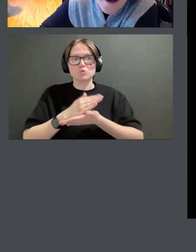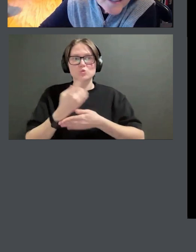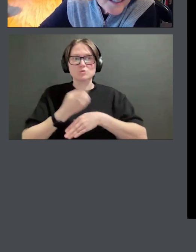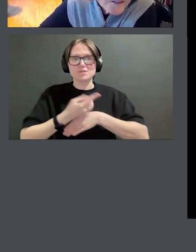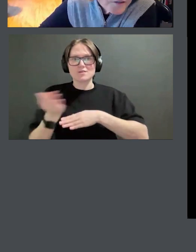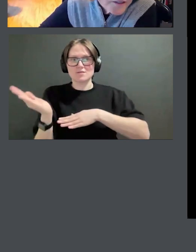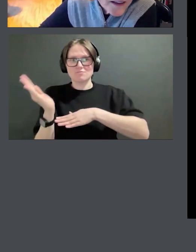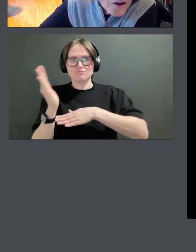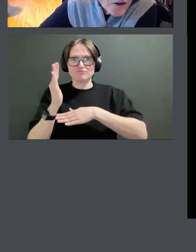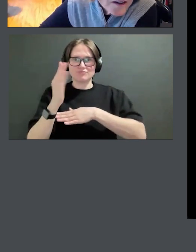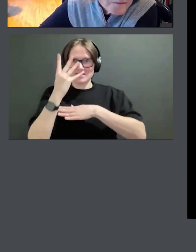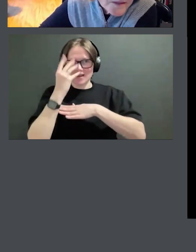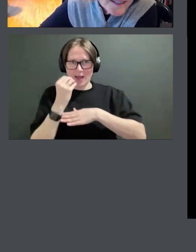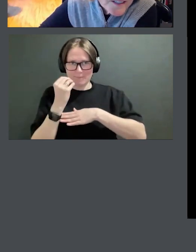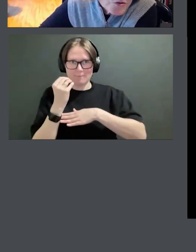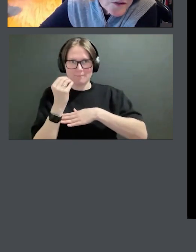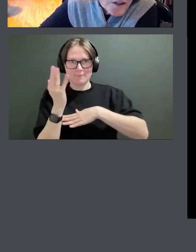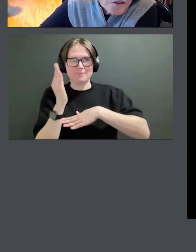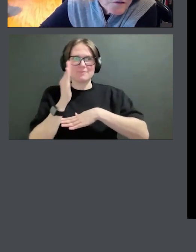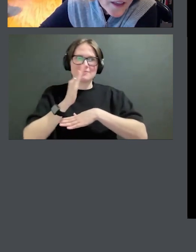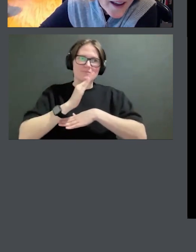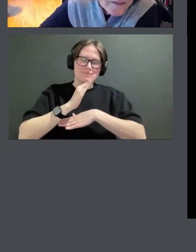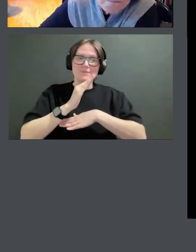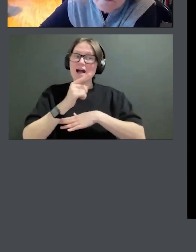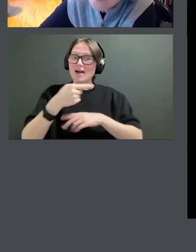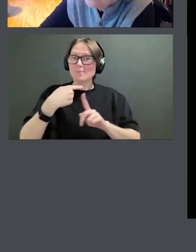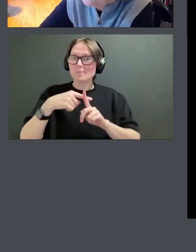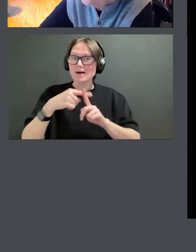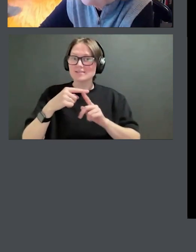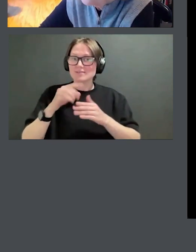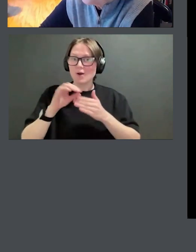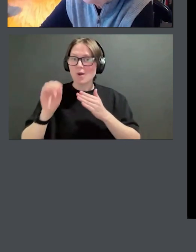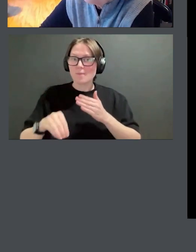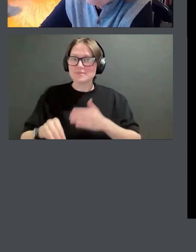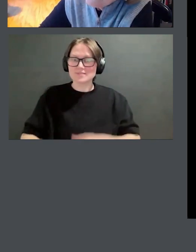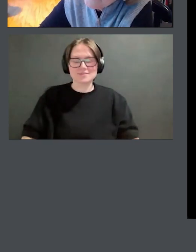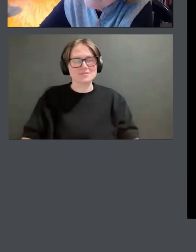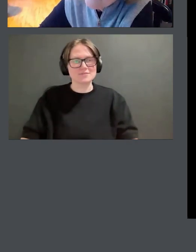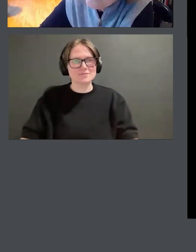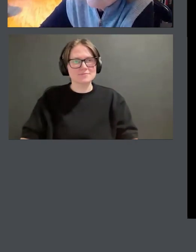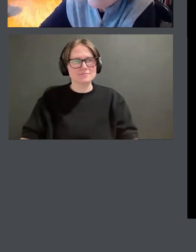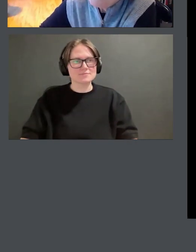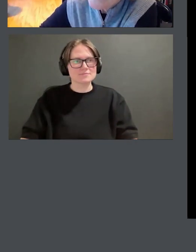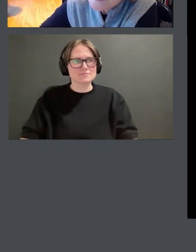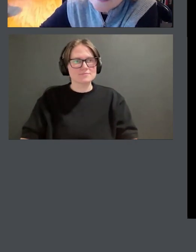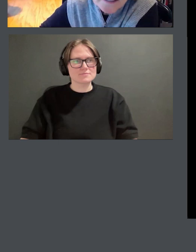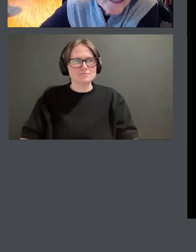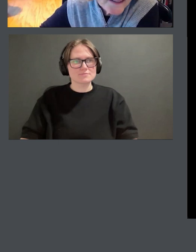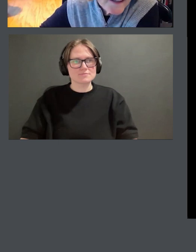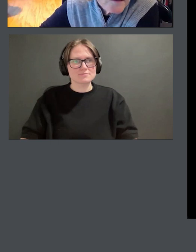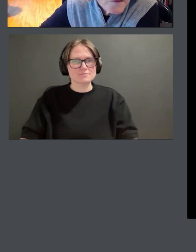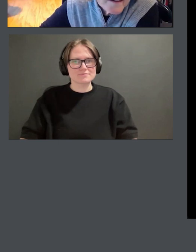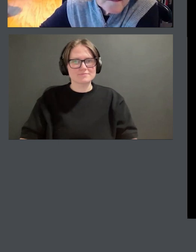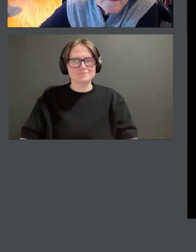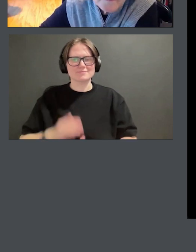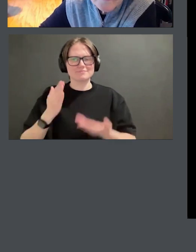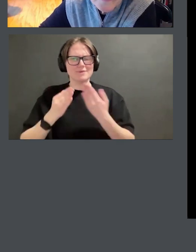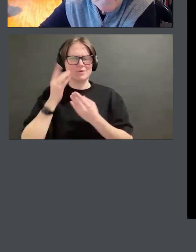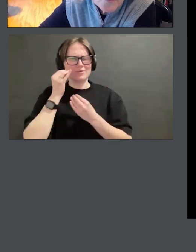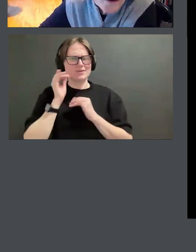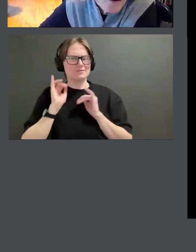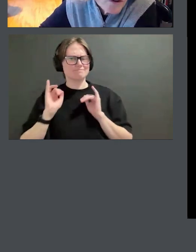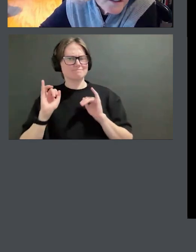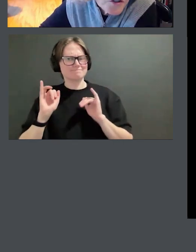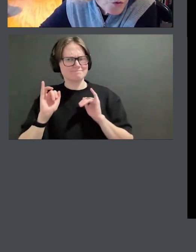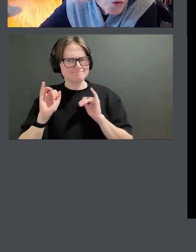very positive outcomes as a result of that. Now, we might be sitting there thinking, well, yeah,